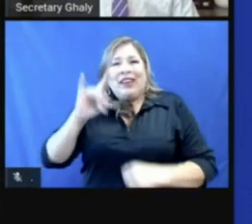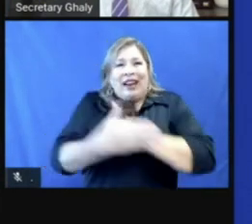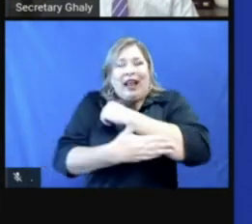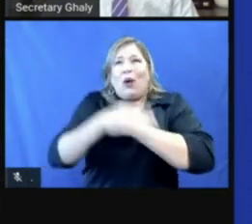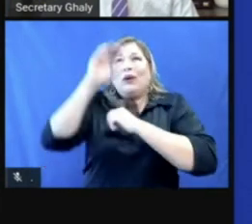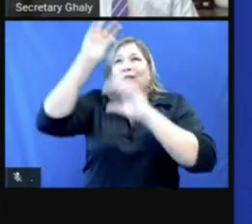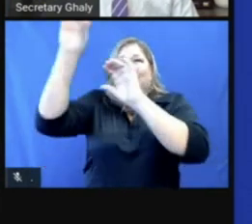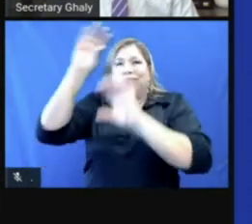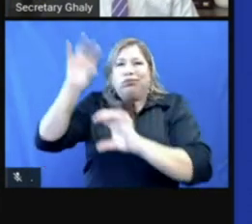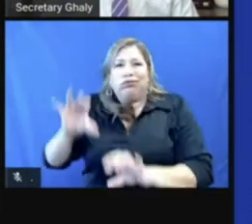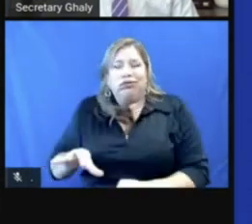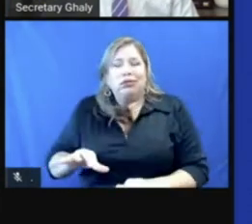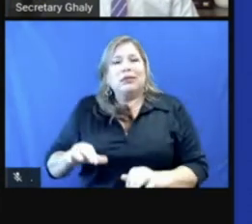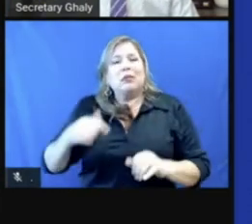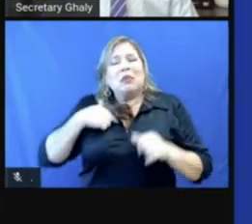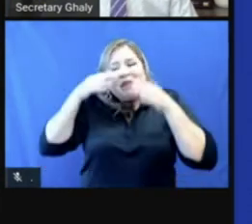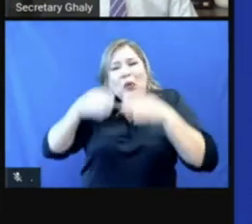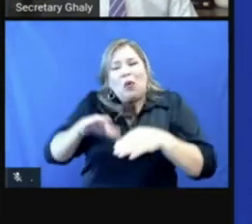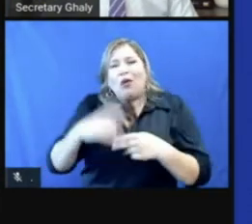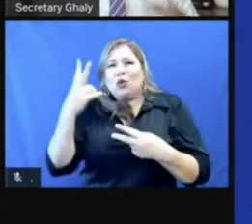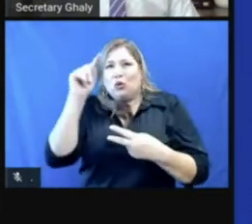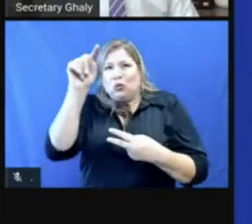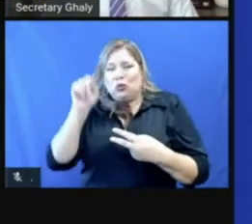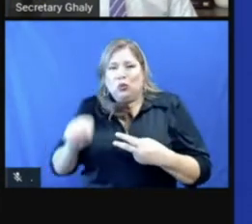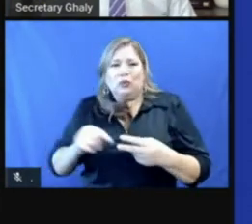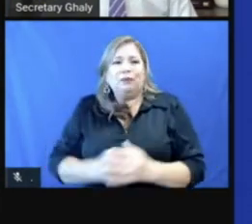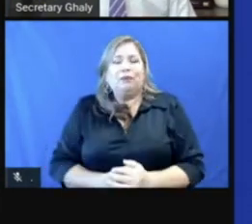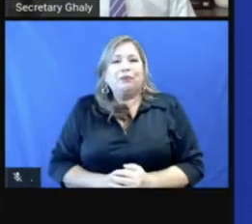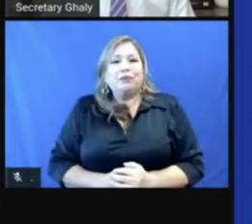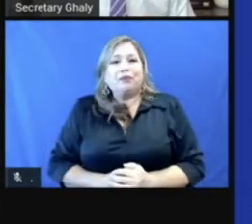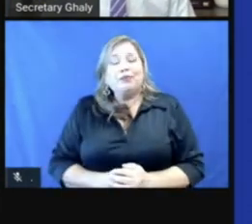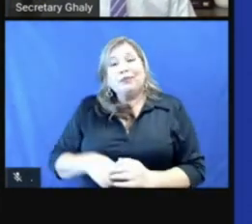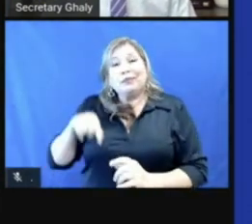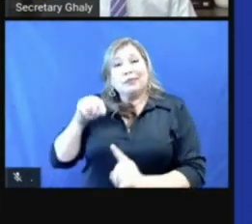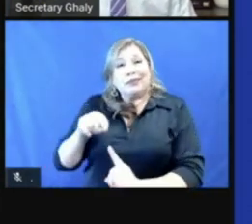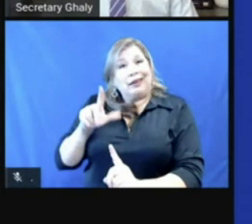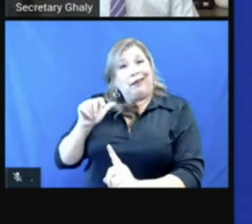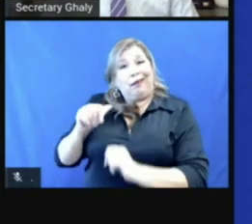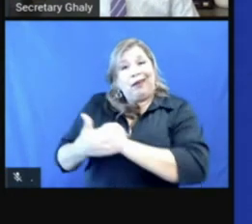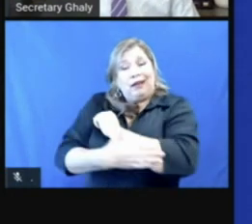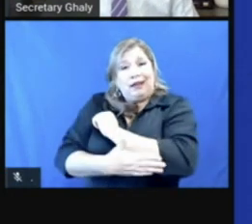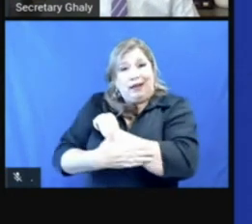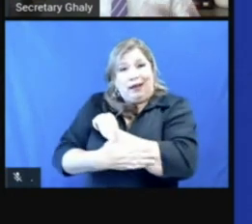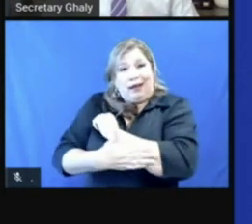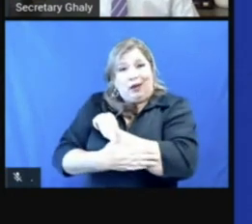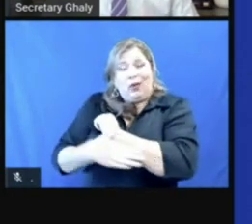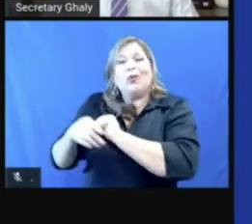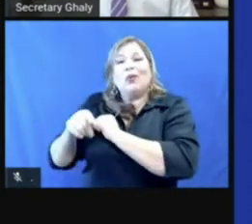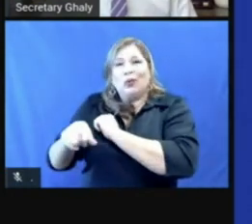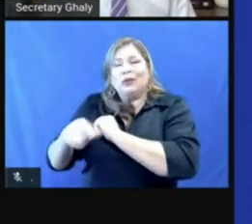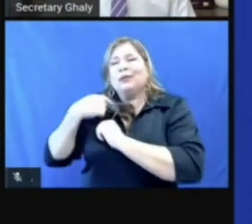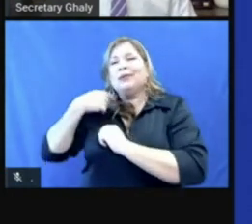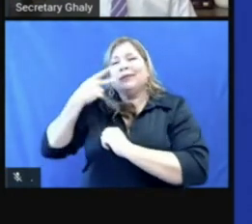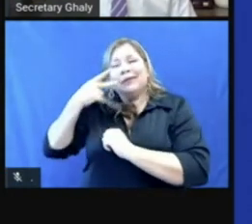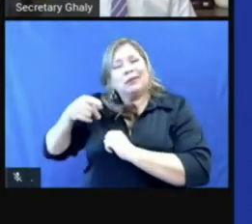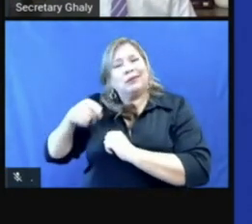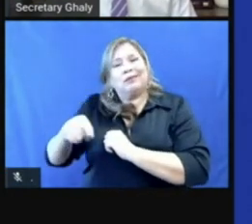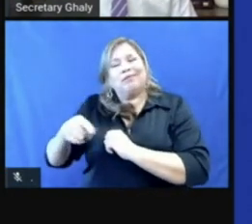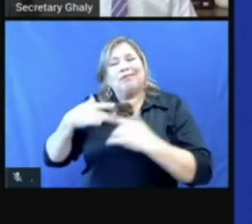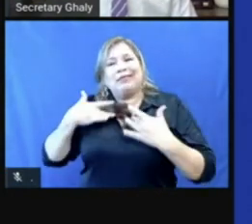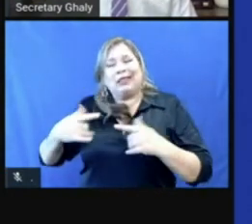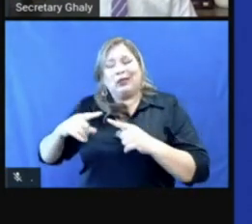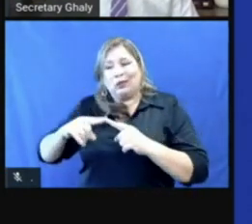often talking about how Los Angeles County really does drive transmission across the state. We see them a very